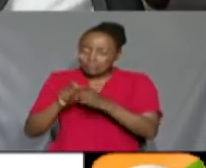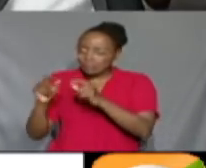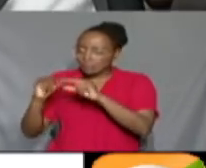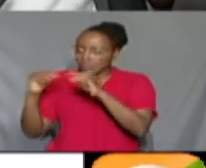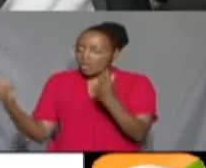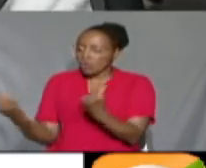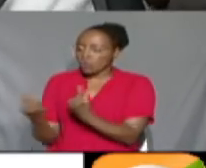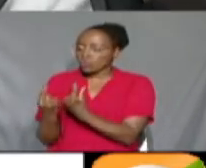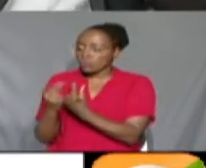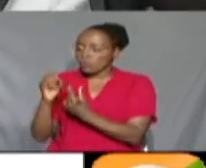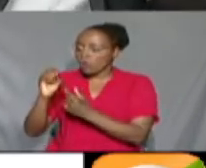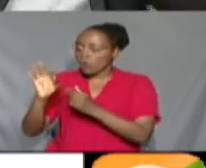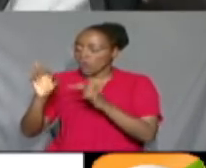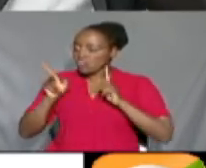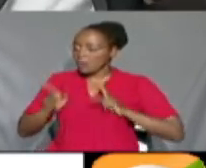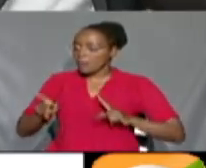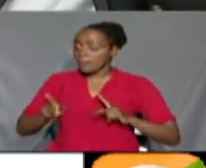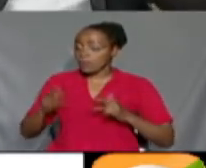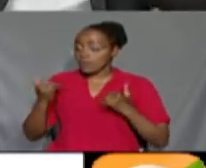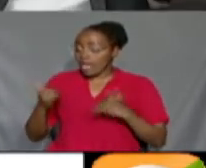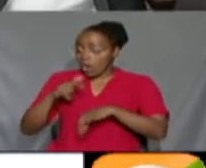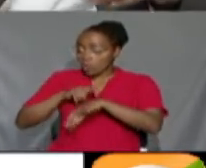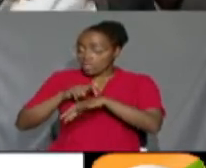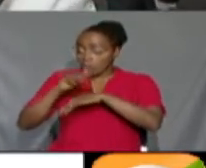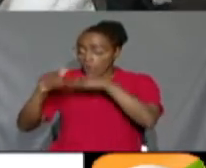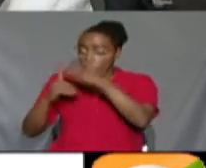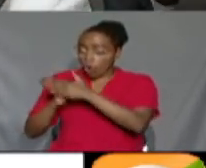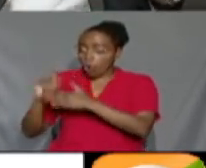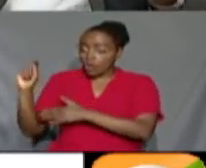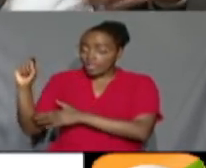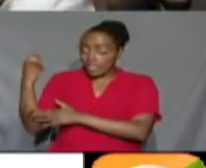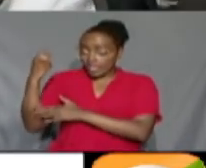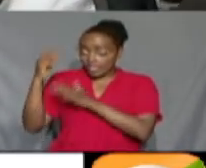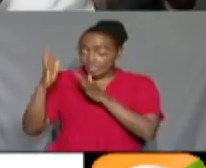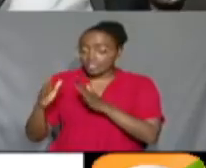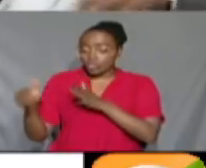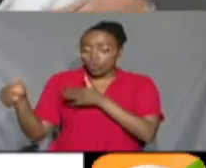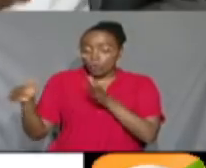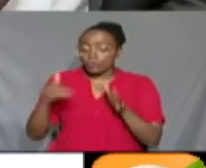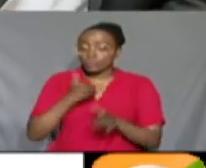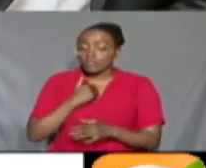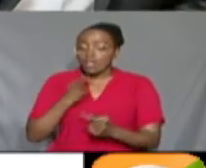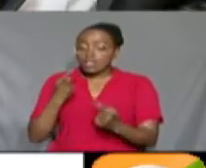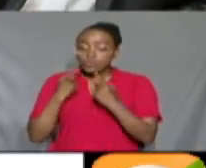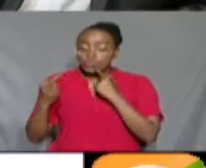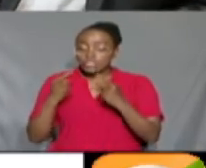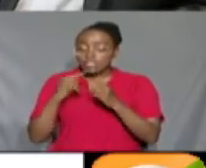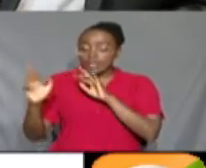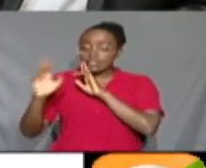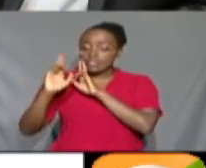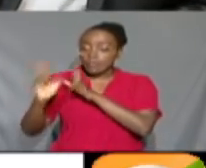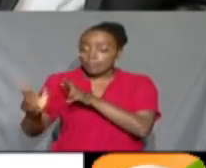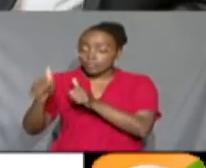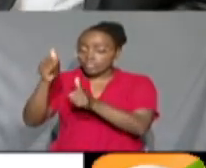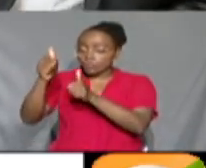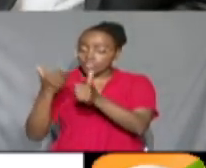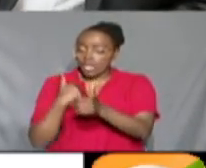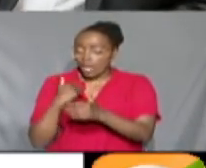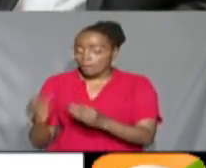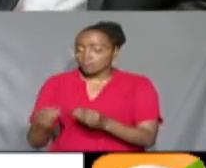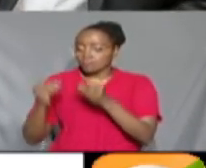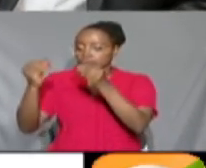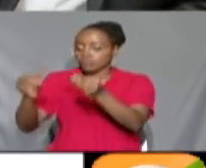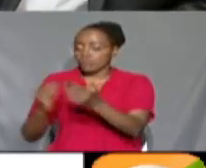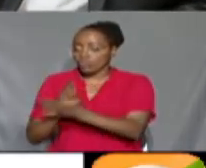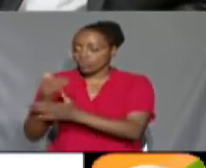of people. Mm-hmm. Now it's that the time when all Kenyans will have an opportunity to discuss the report that has been produced by the task